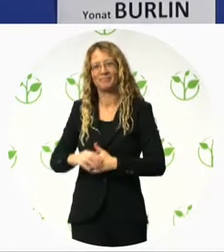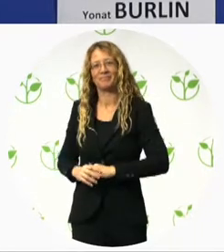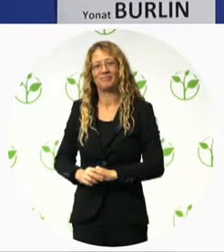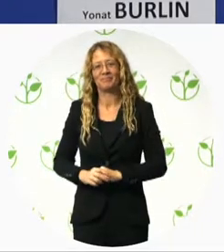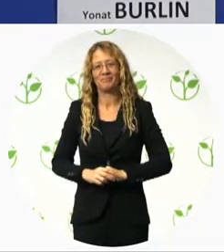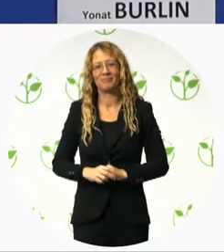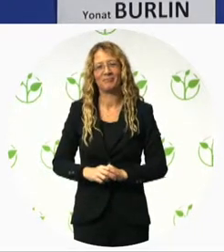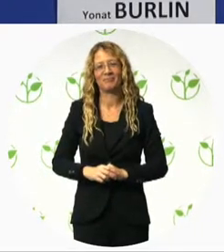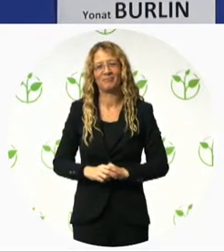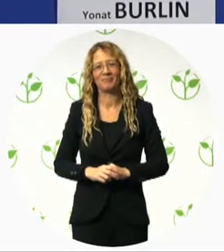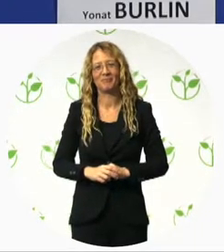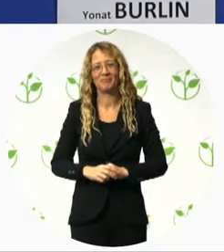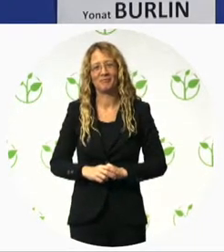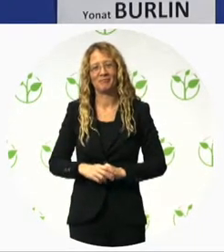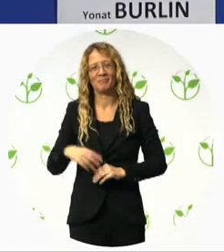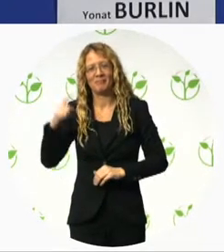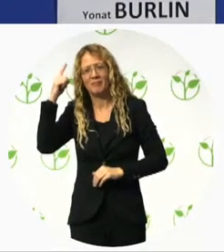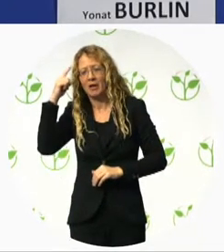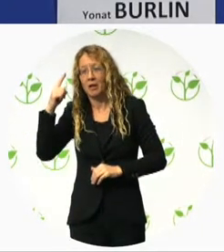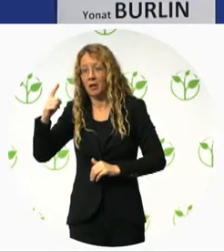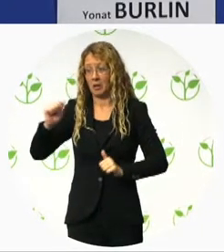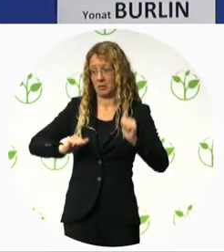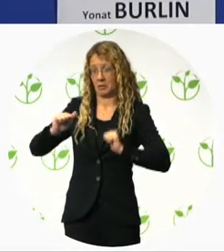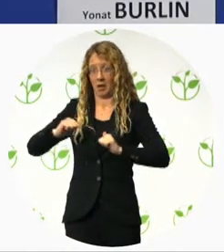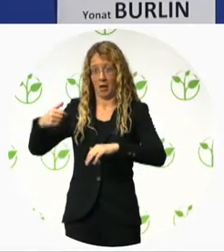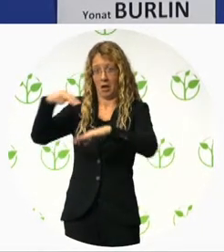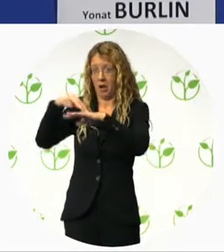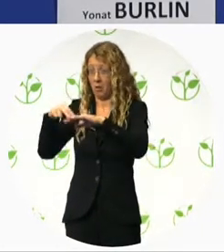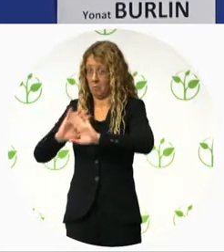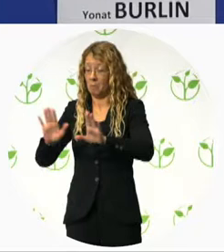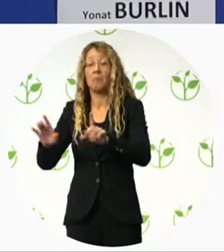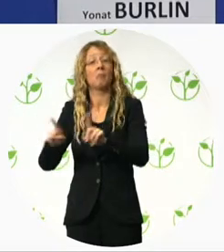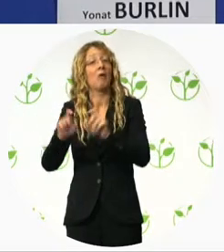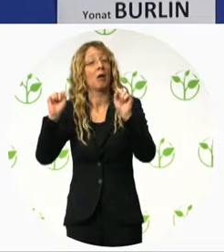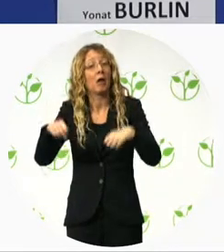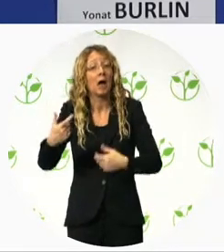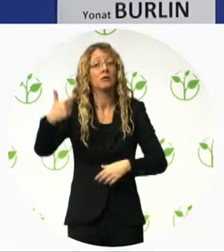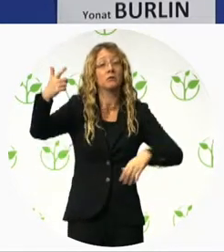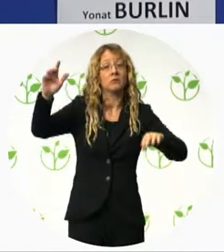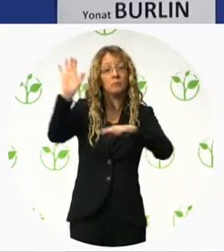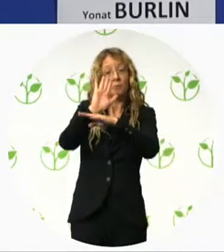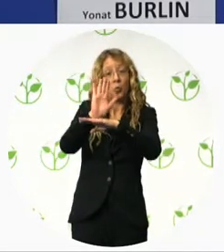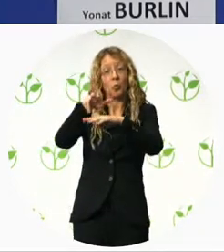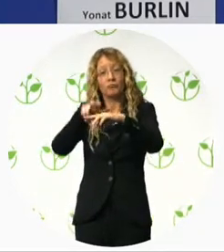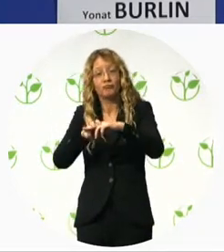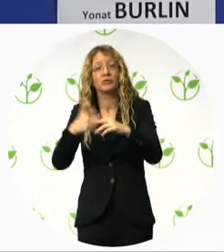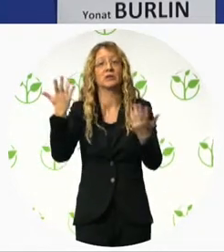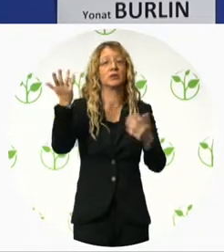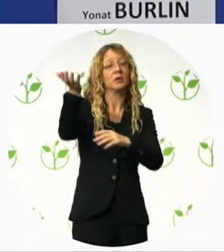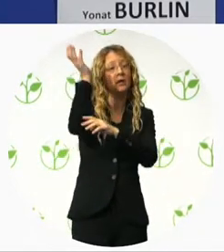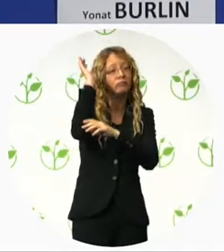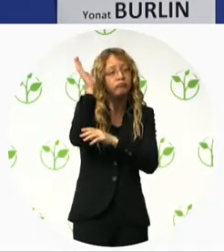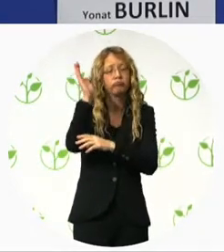in lectures and in live tourist attractions. And as soon as we do reach 100 theaters in the US, we plan to work in those markets as